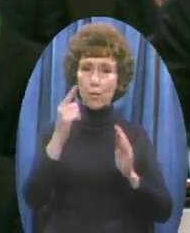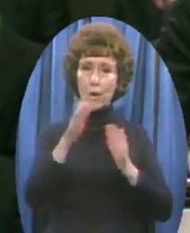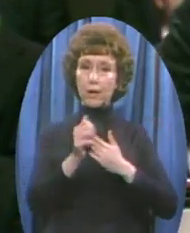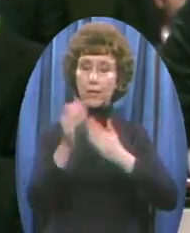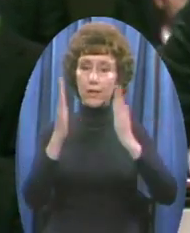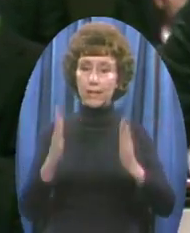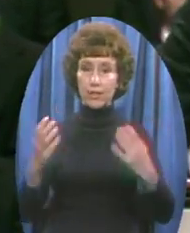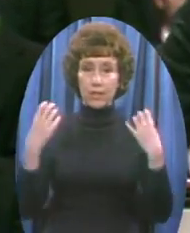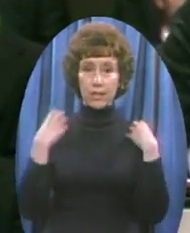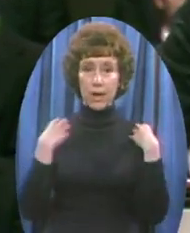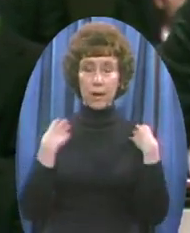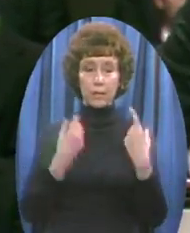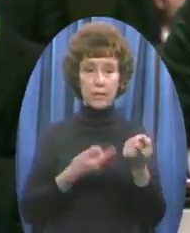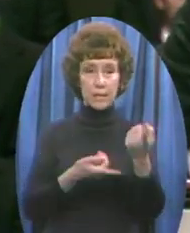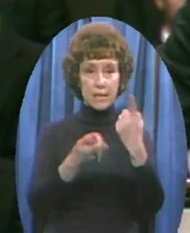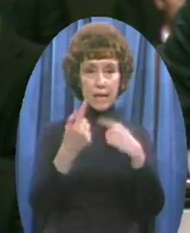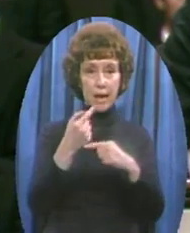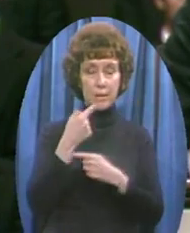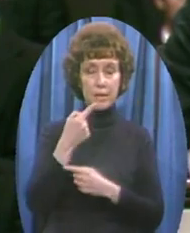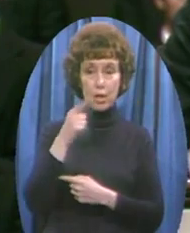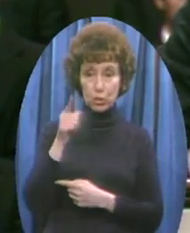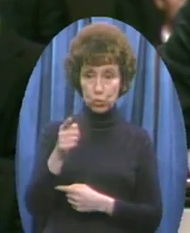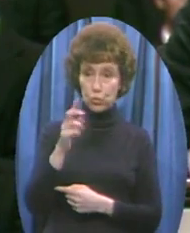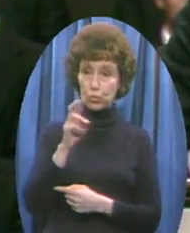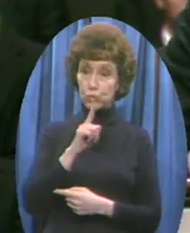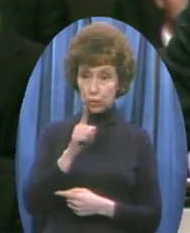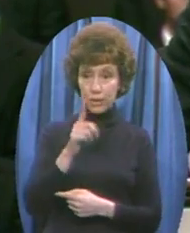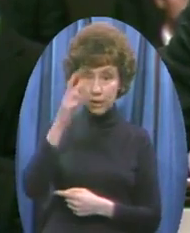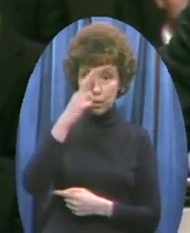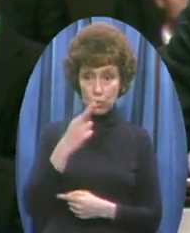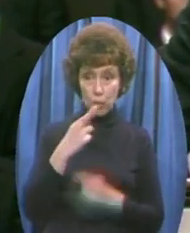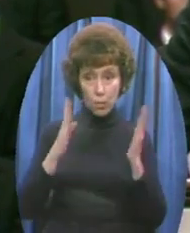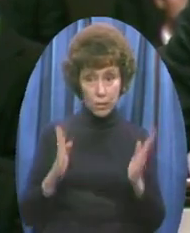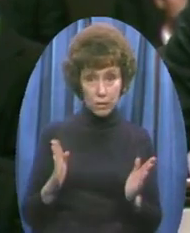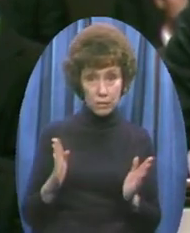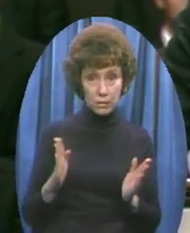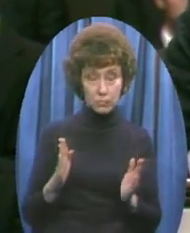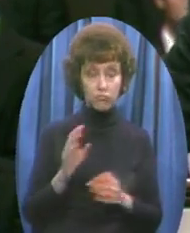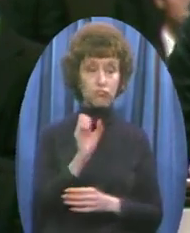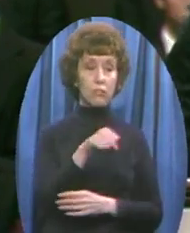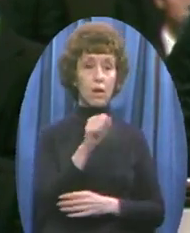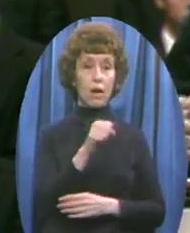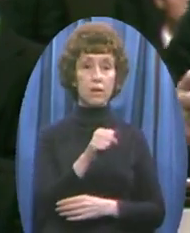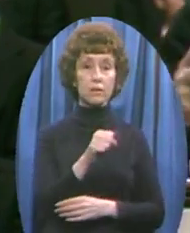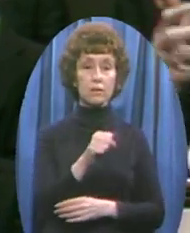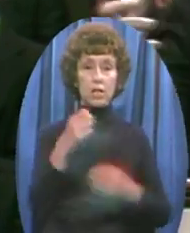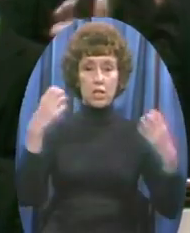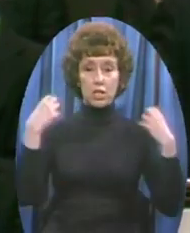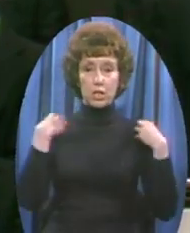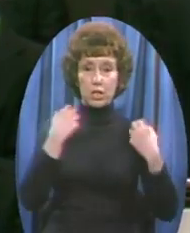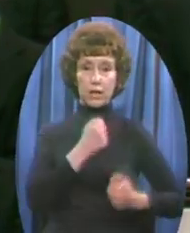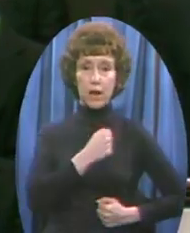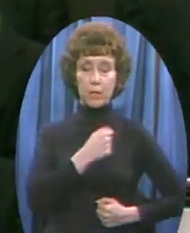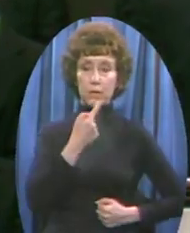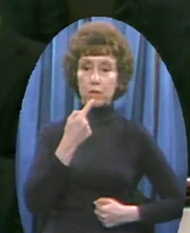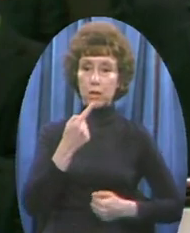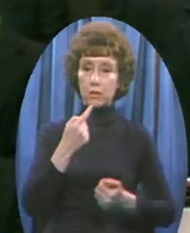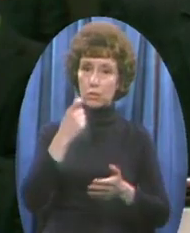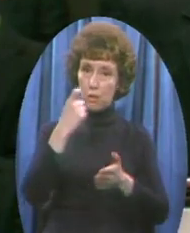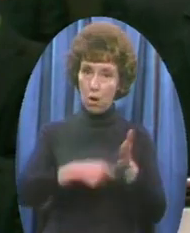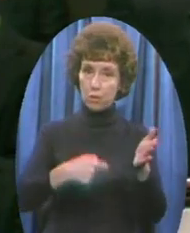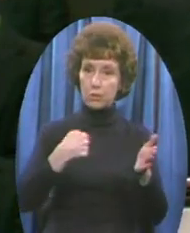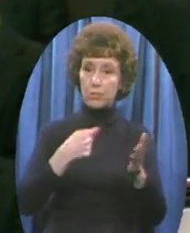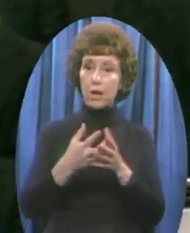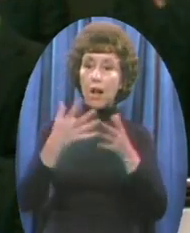said, are you really a Roman? Yes, I am. The chief captain said, it cost me a great deal of money,